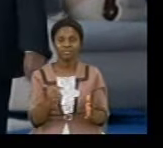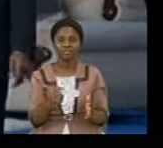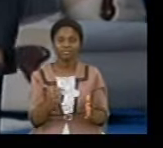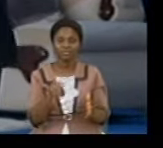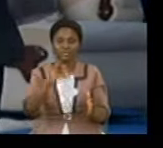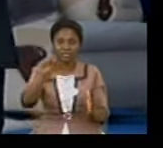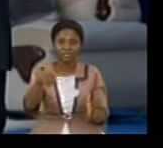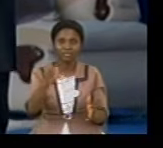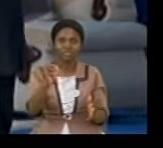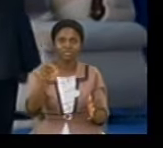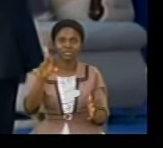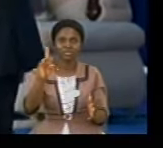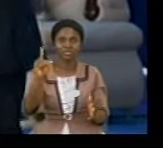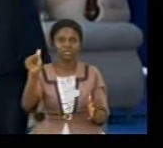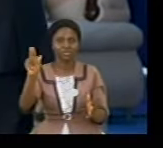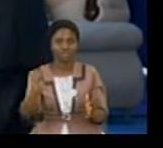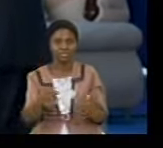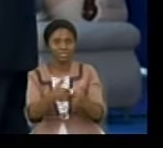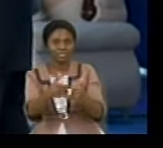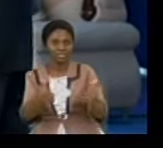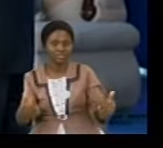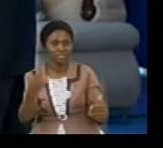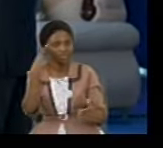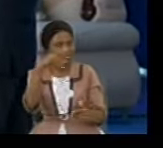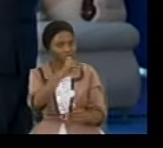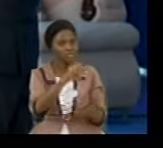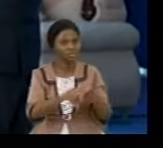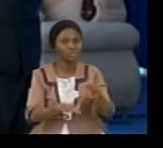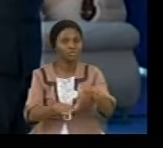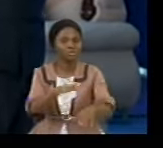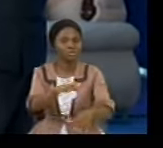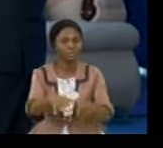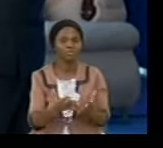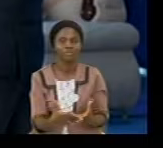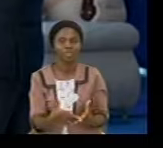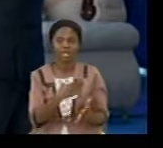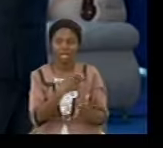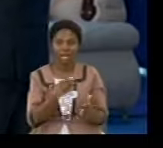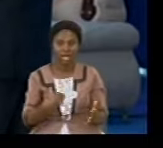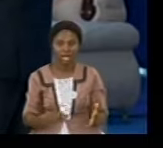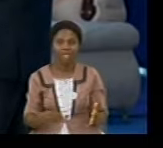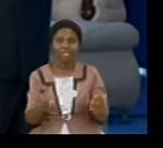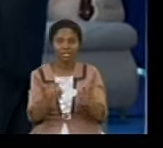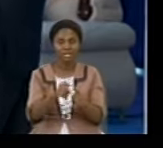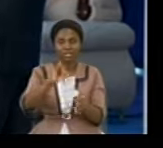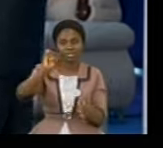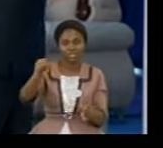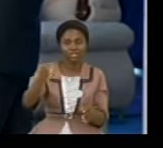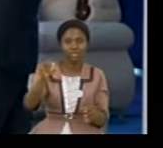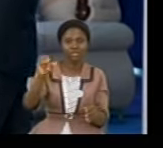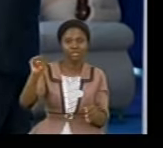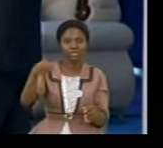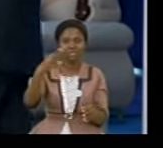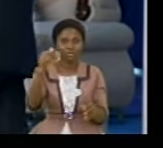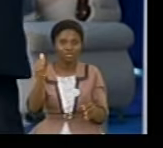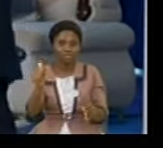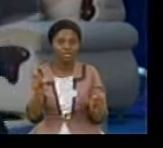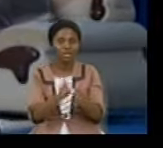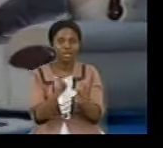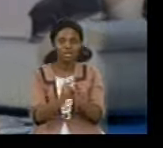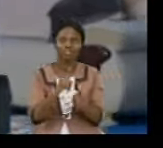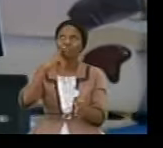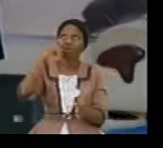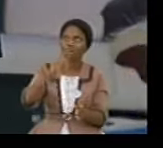Jordan divided them who Joshua, as he told the sun stand there, and the moon stand